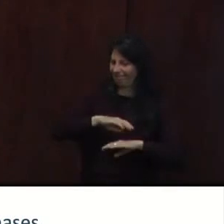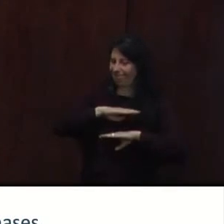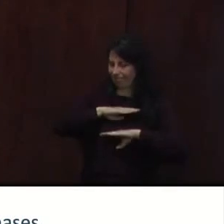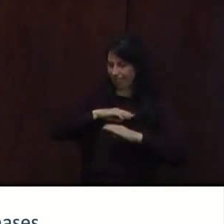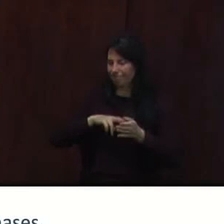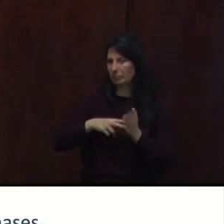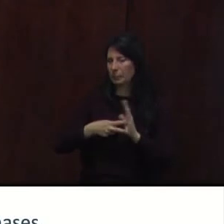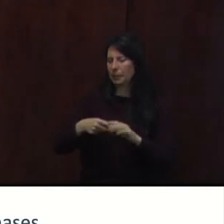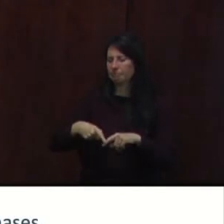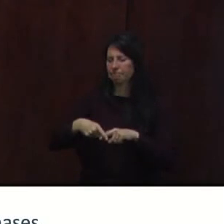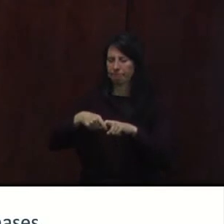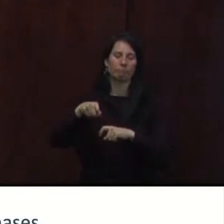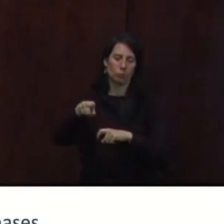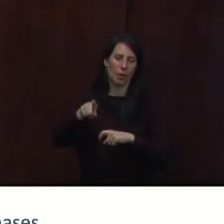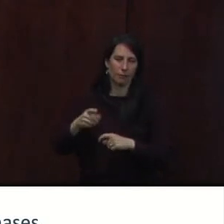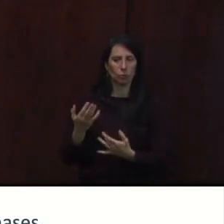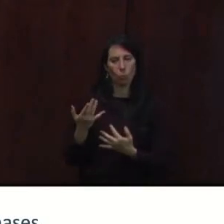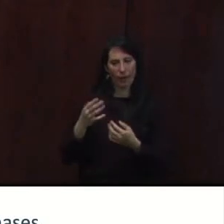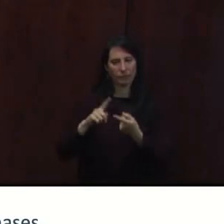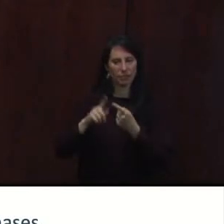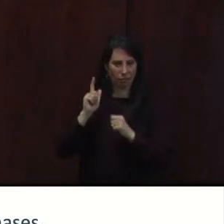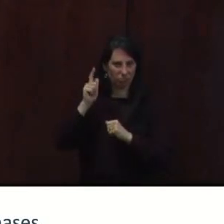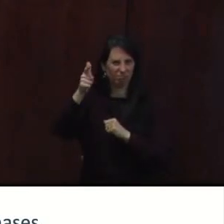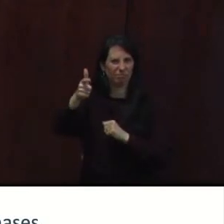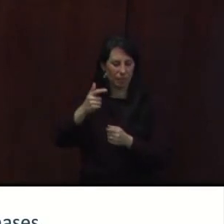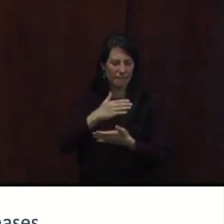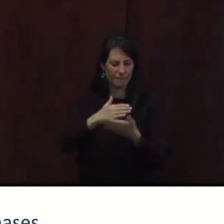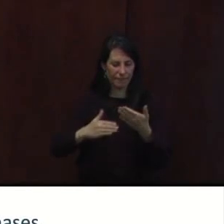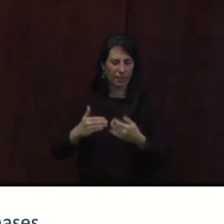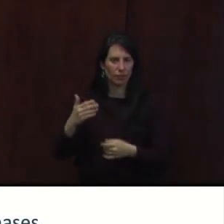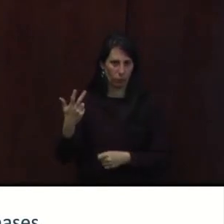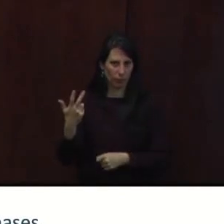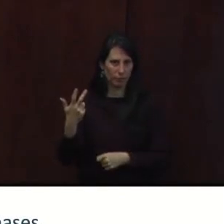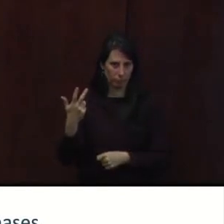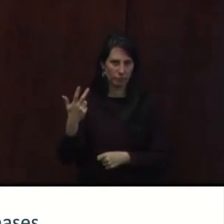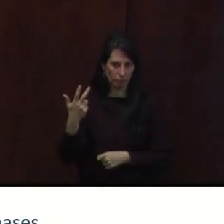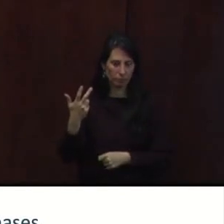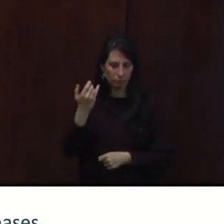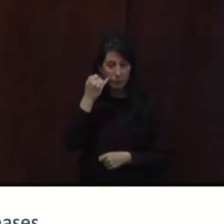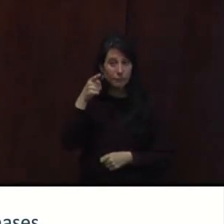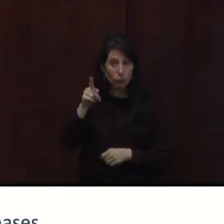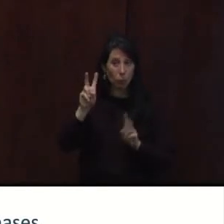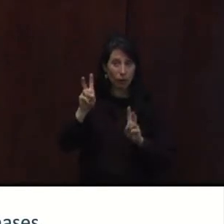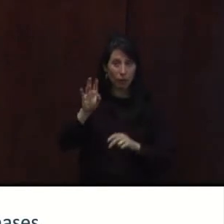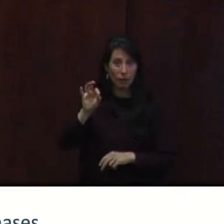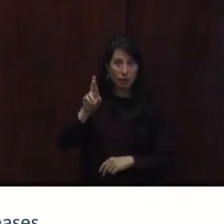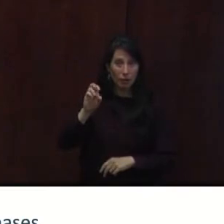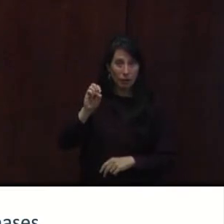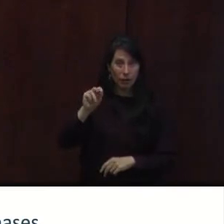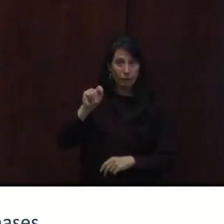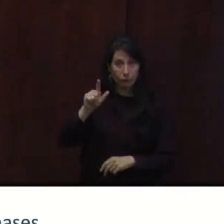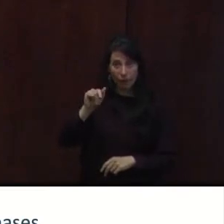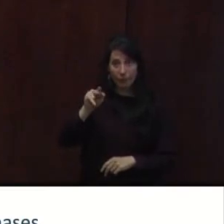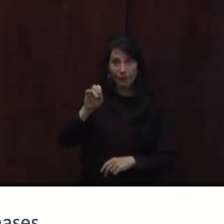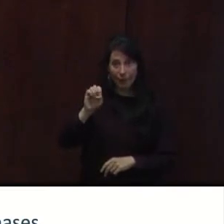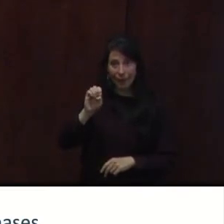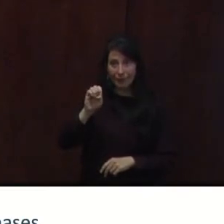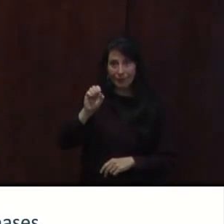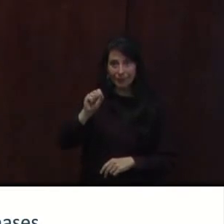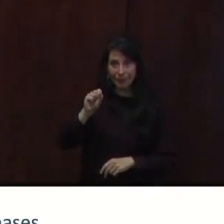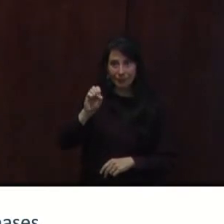to wait until the wait list for phase 3 opens up if you're a frontline essential worker. So yes, there's some screening questions.